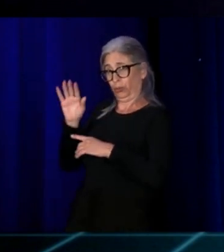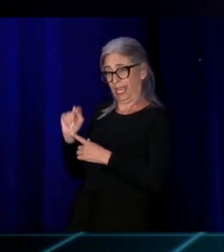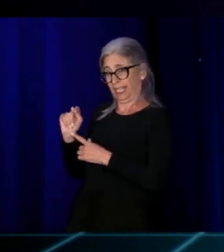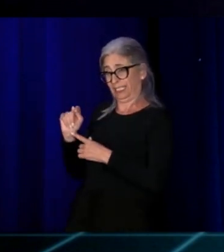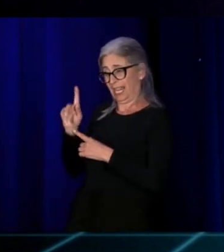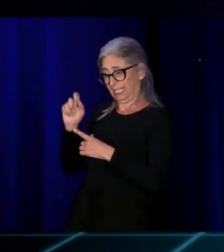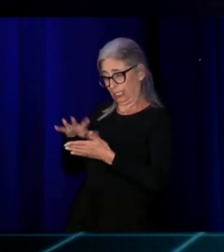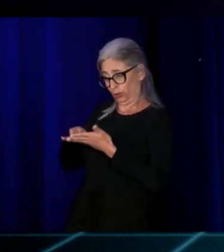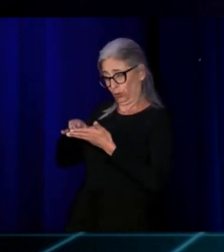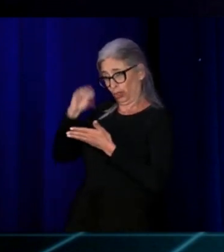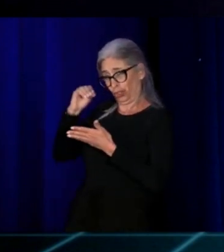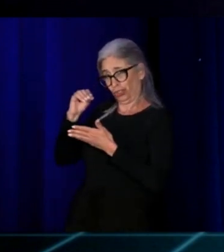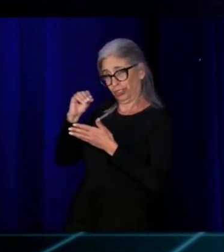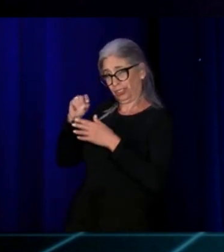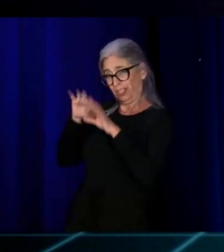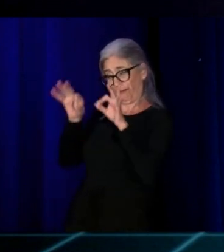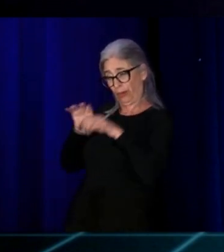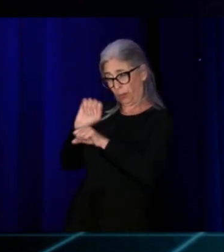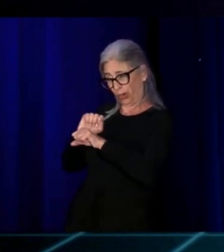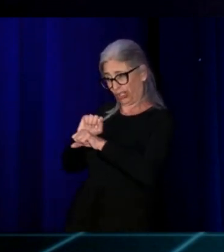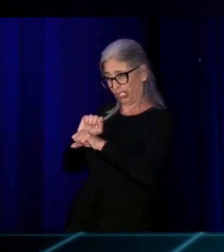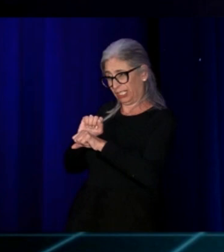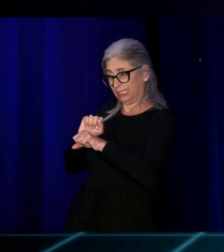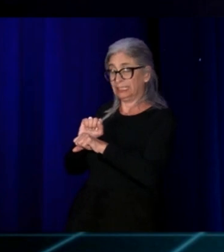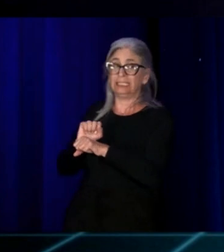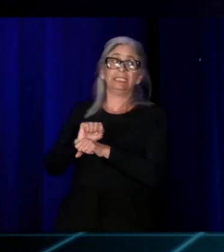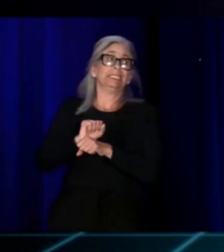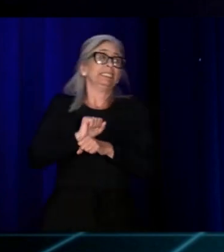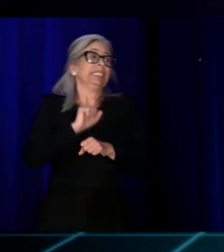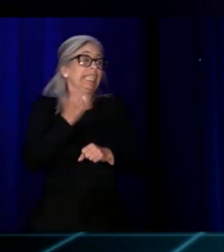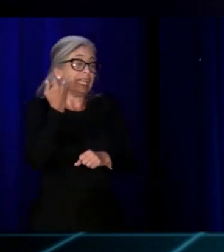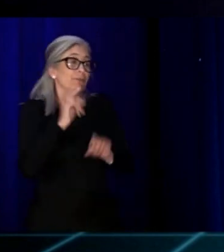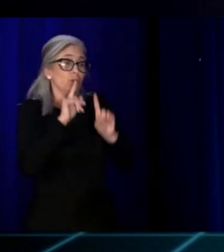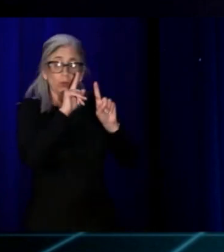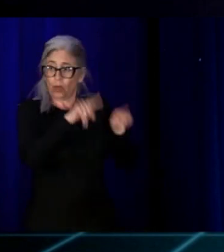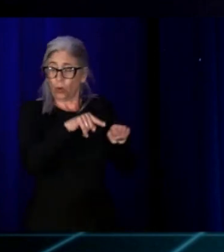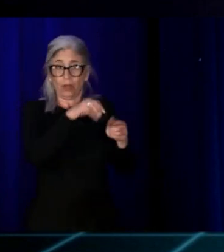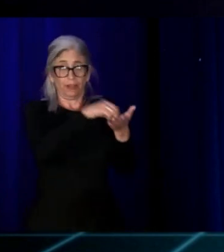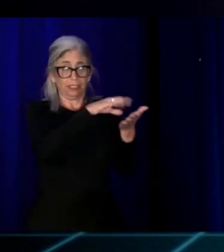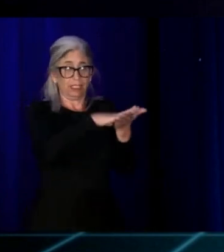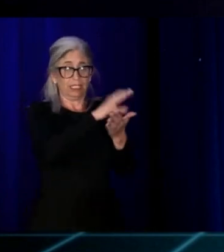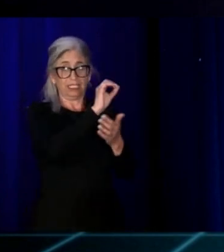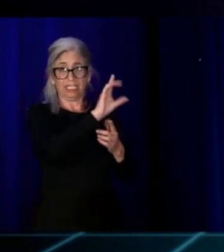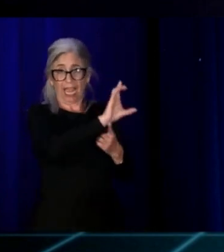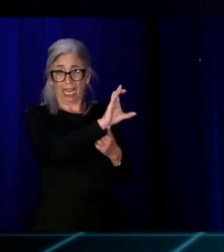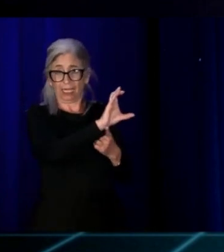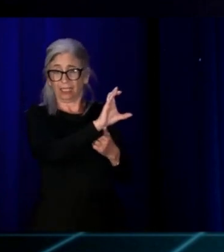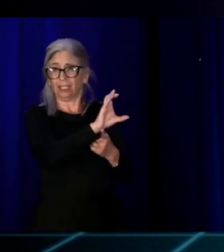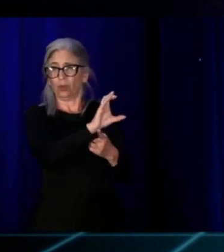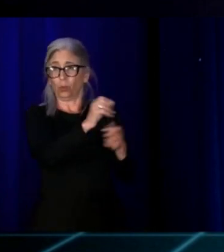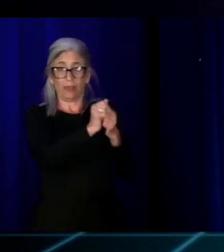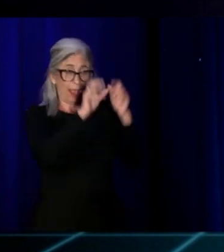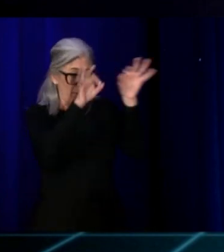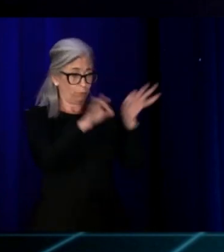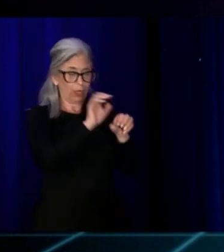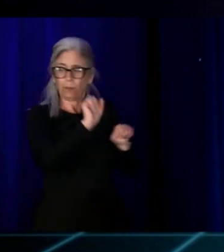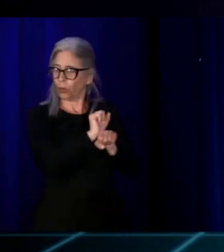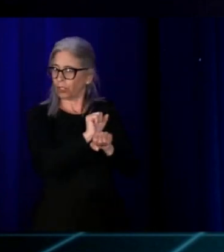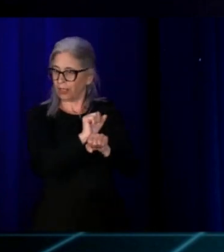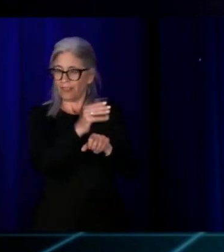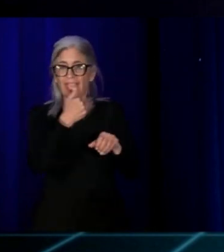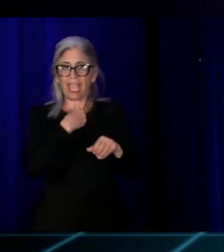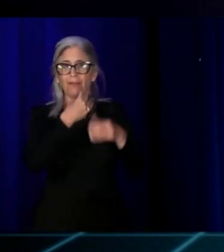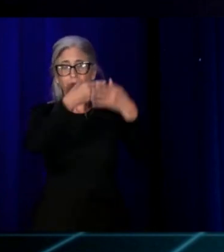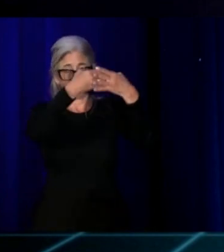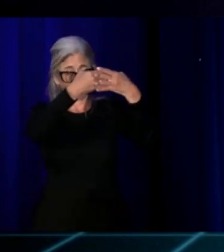a framework? Yeah, so actually, if you go to their docs and you want to use it without a framework, they actually have a really